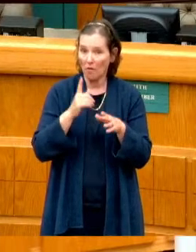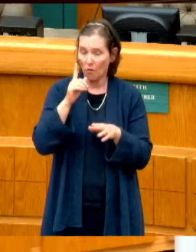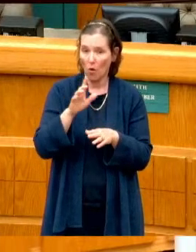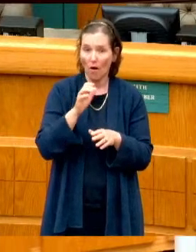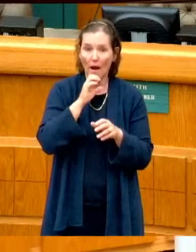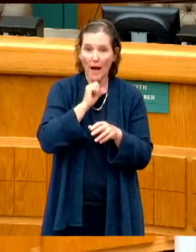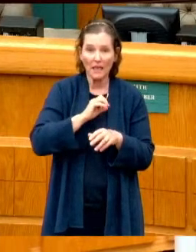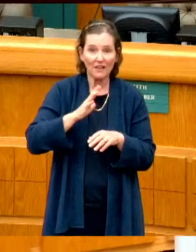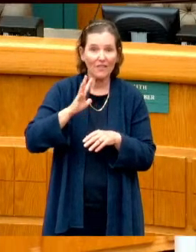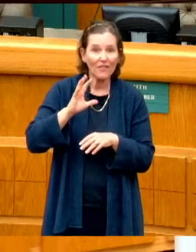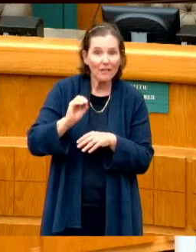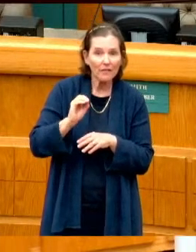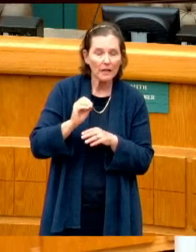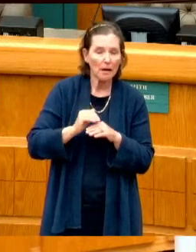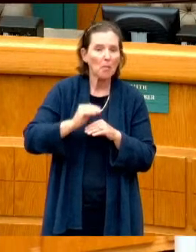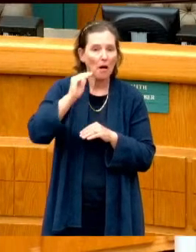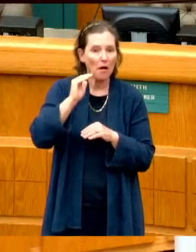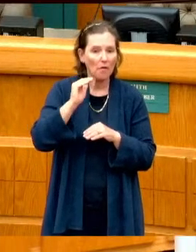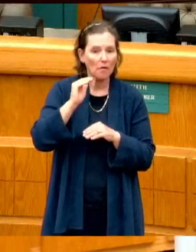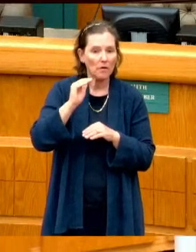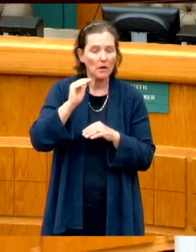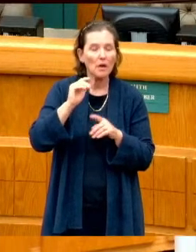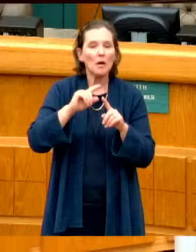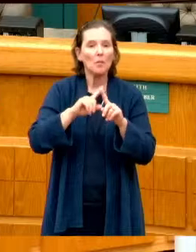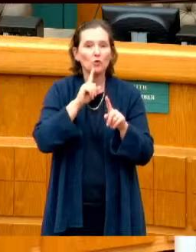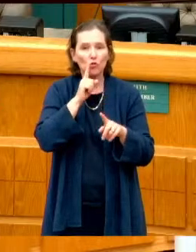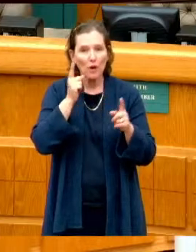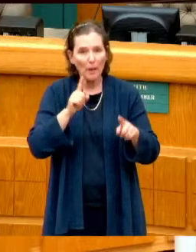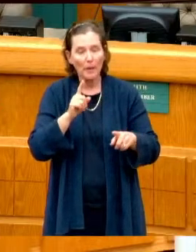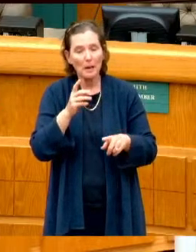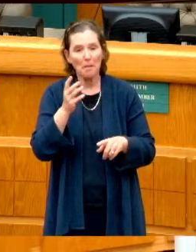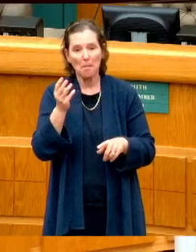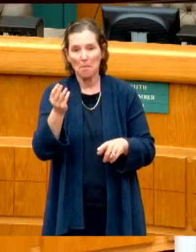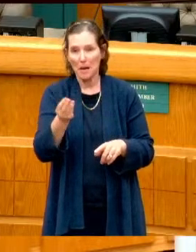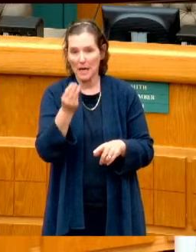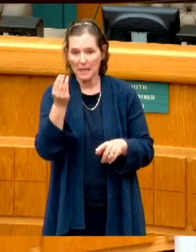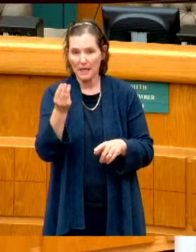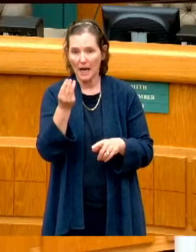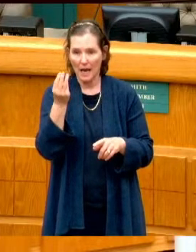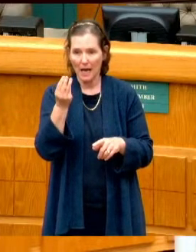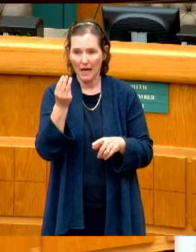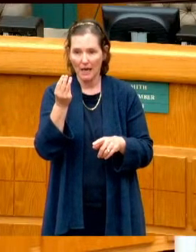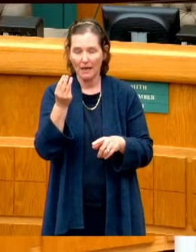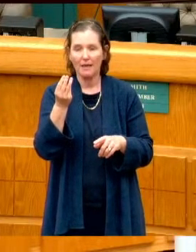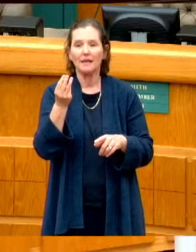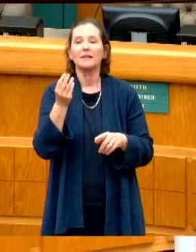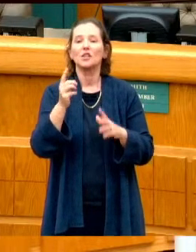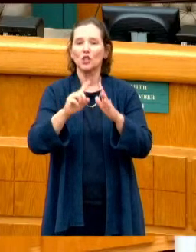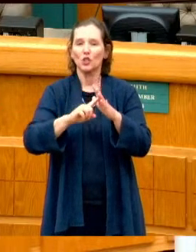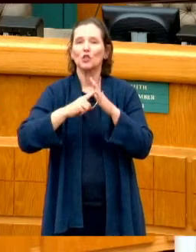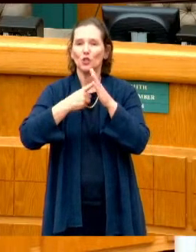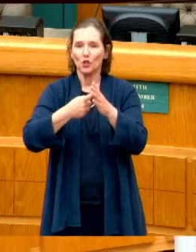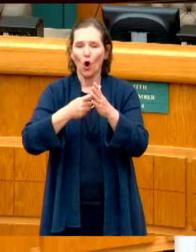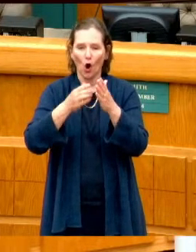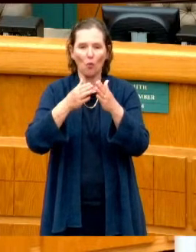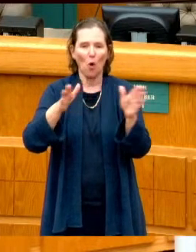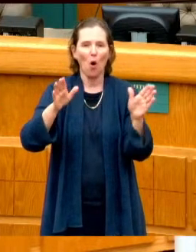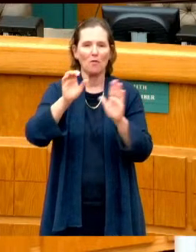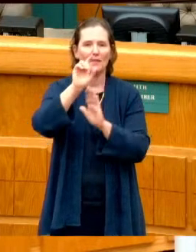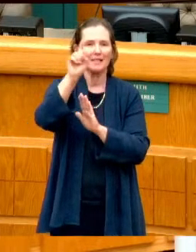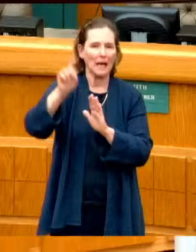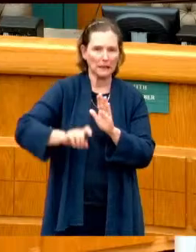exciting news, and that is on Monday, which is March 29th, eligibility statewide will go to all